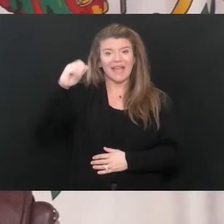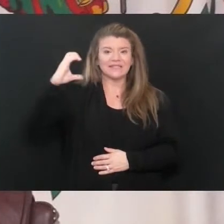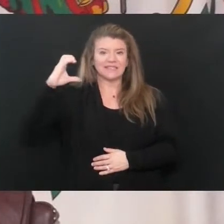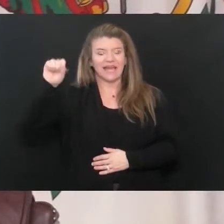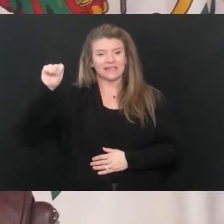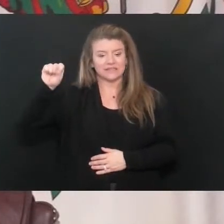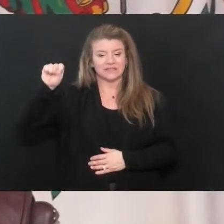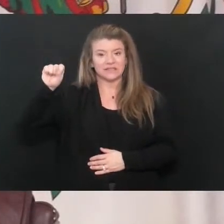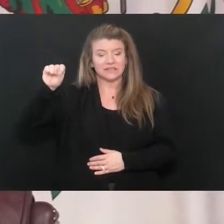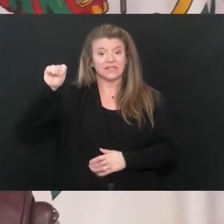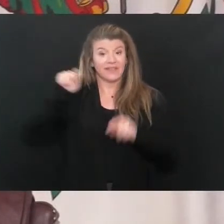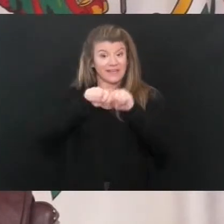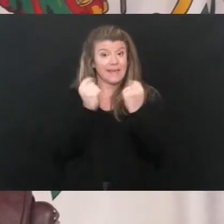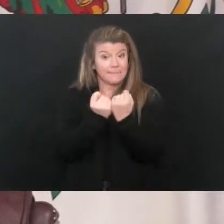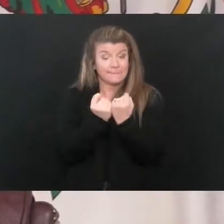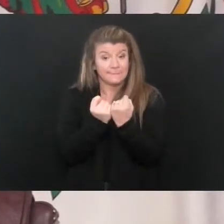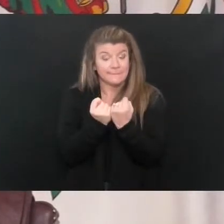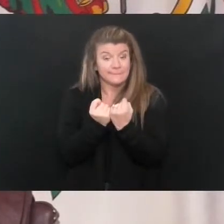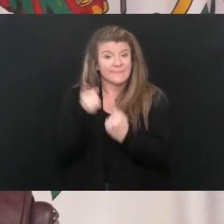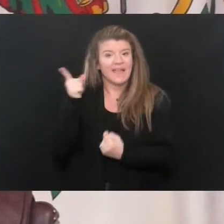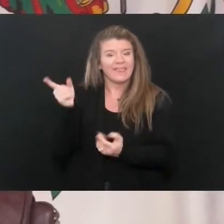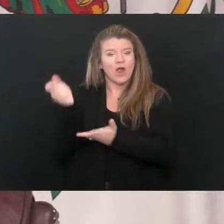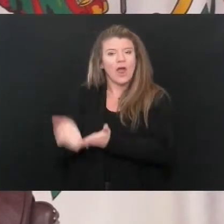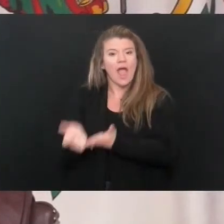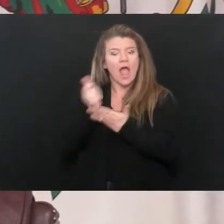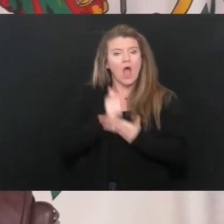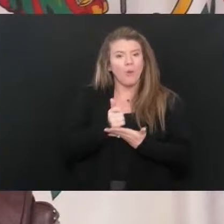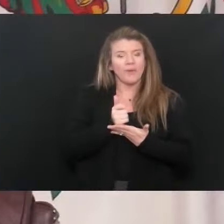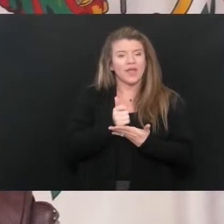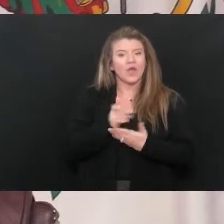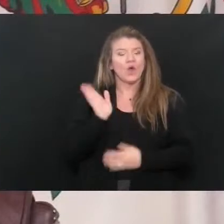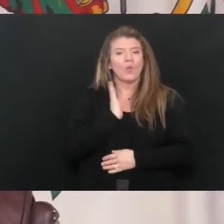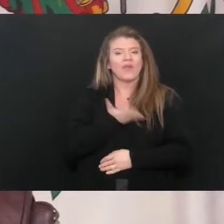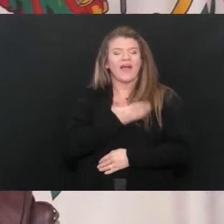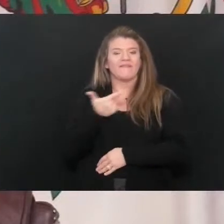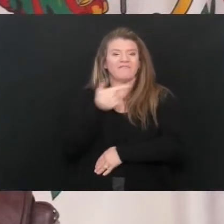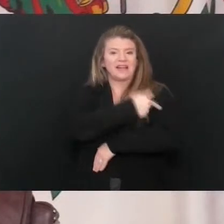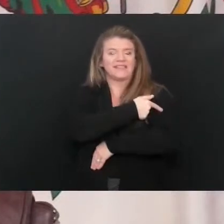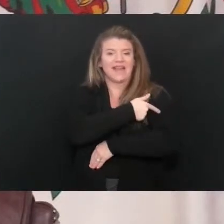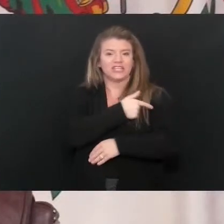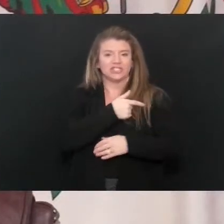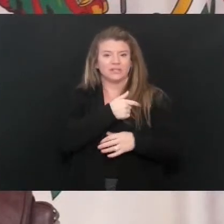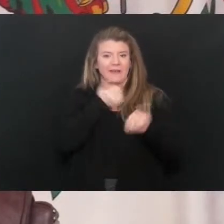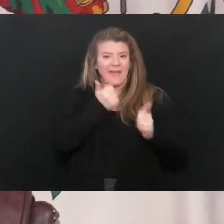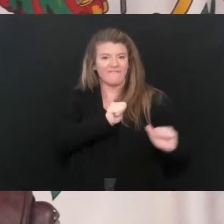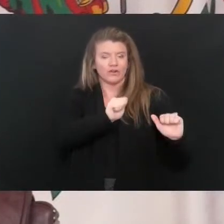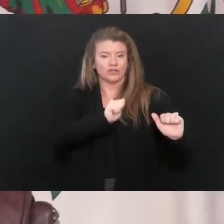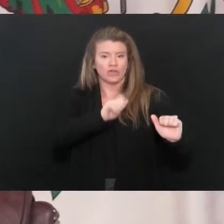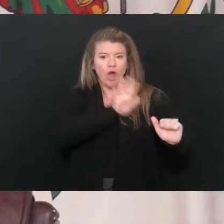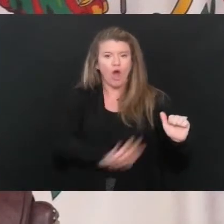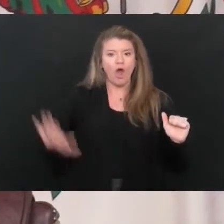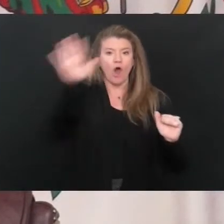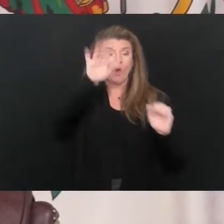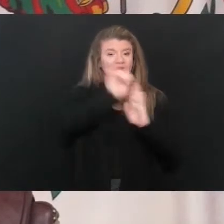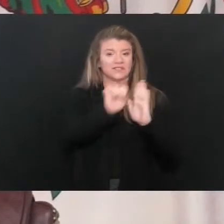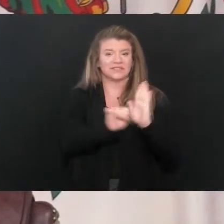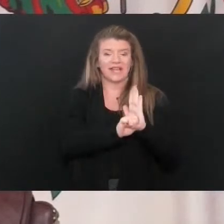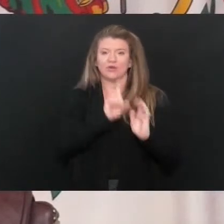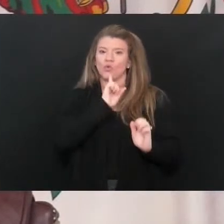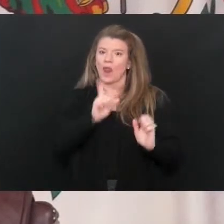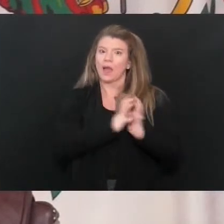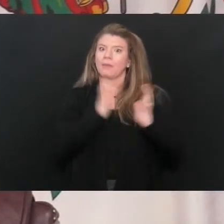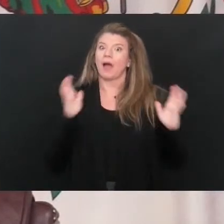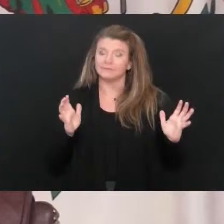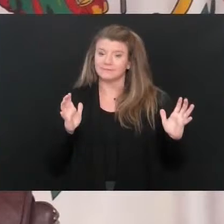WVACS team that is helping with our vaccination efforts all across our state in a big way. This